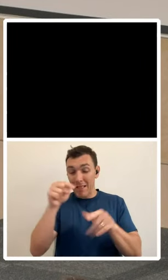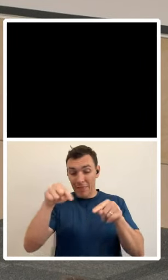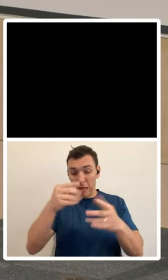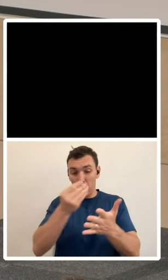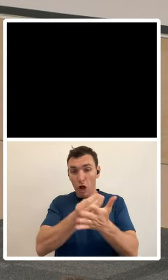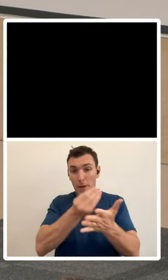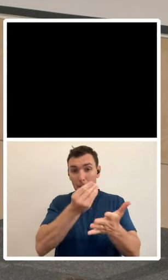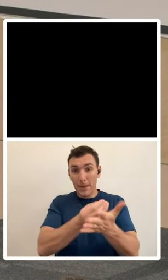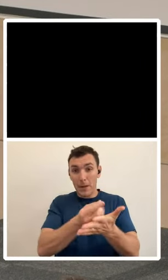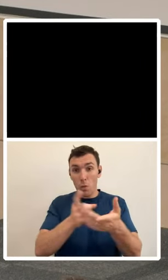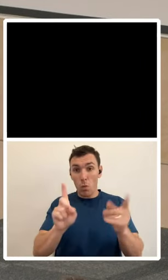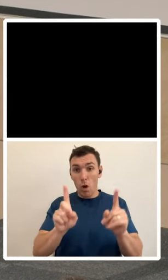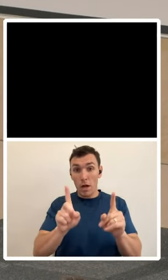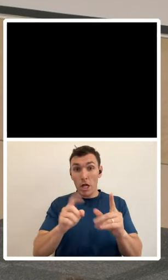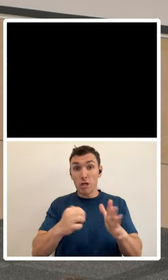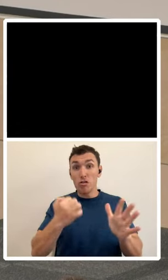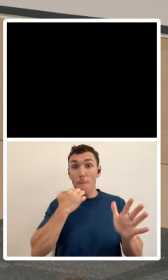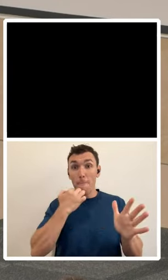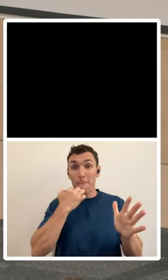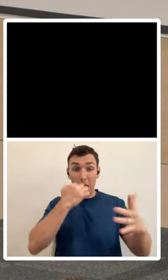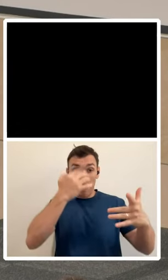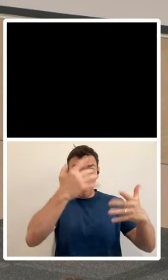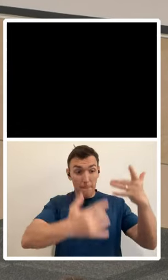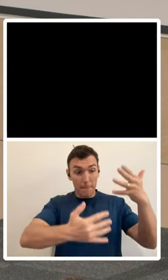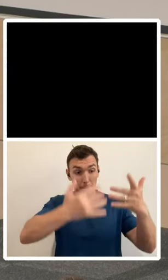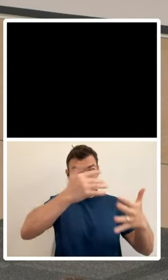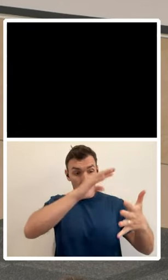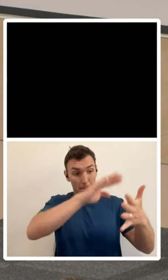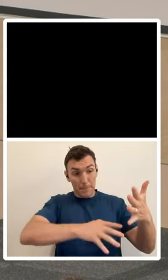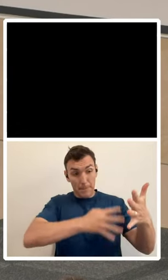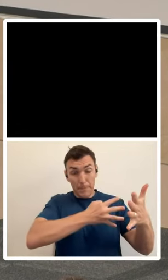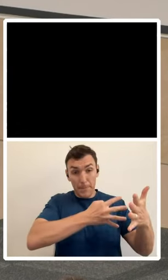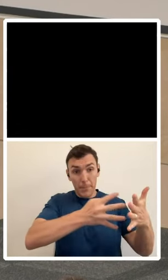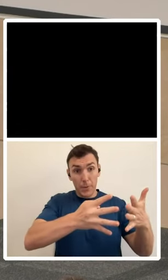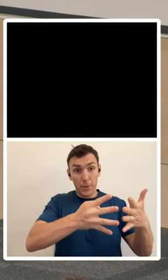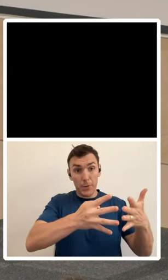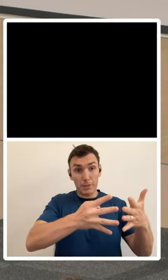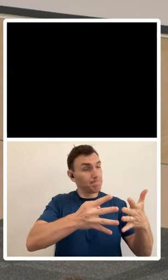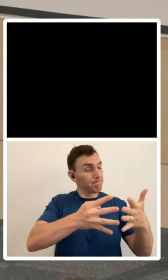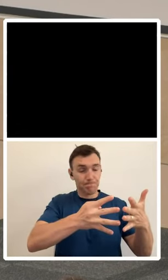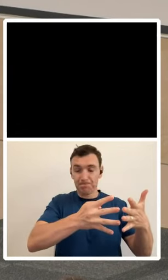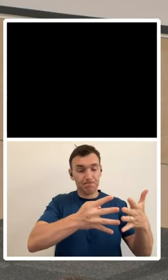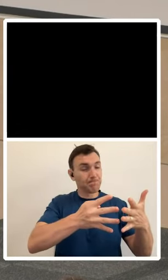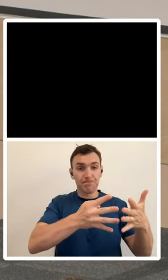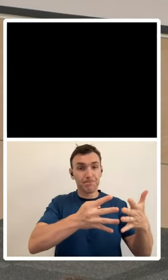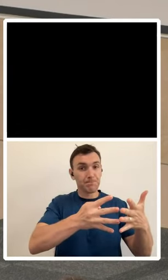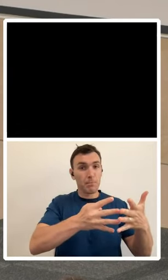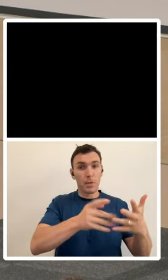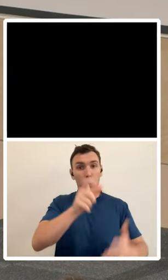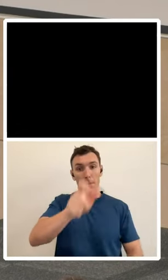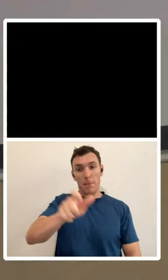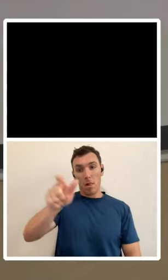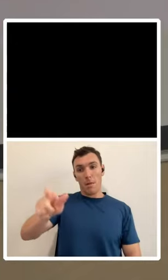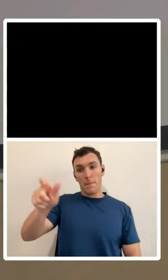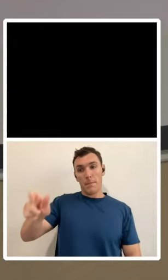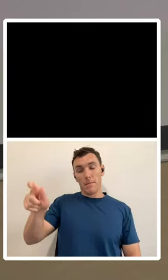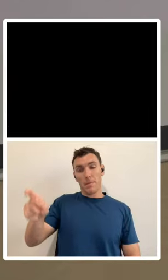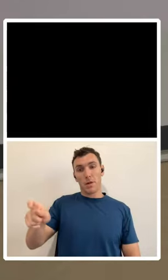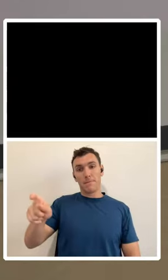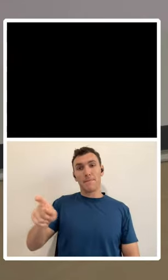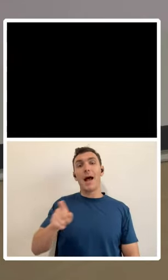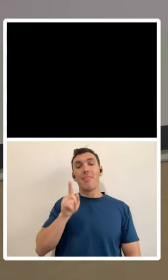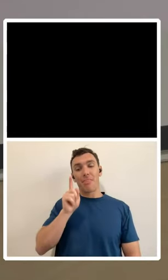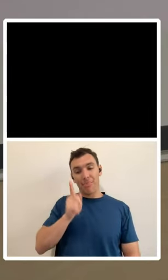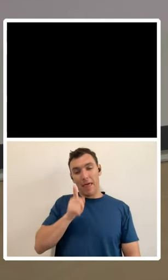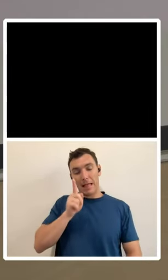that understanding, it's kind of an irony away, understanding that the economy is numbers, not people, that made me a millionaire. That's a bit the wild bit, right? Because yeah. you